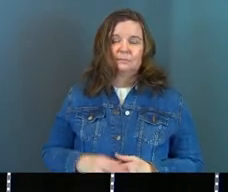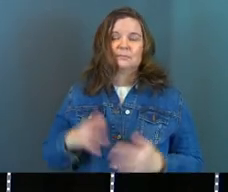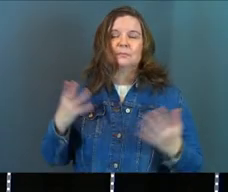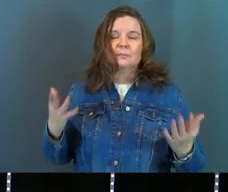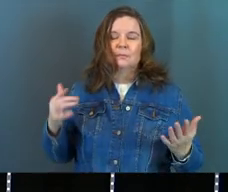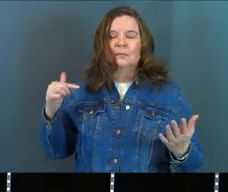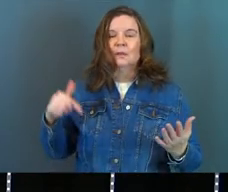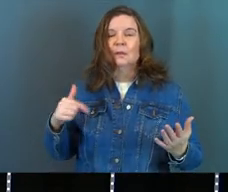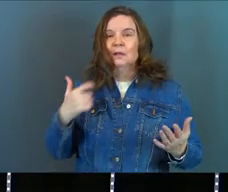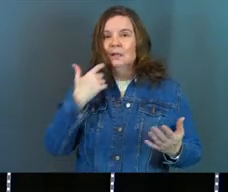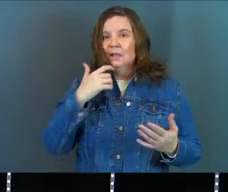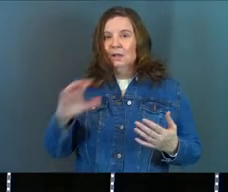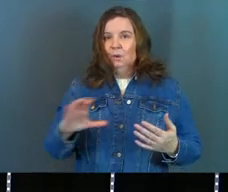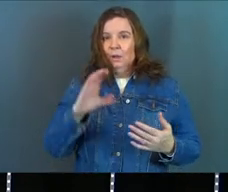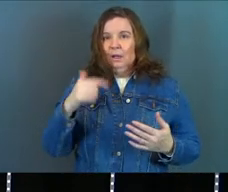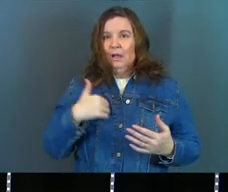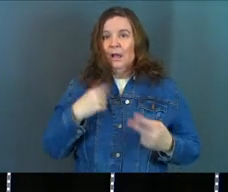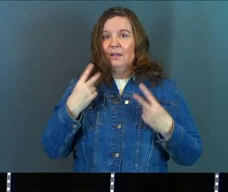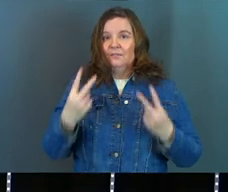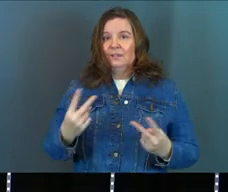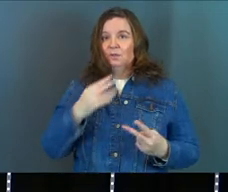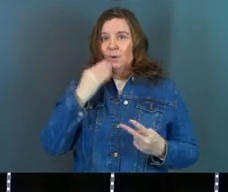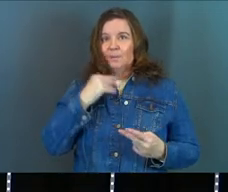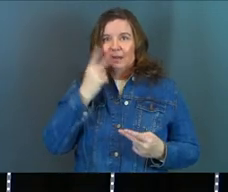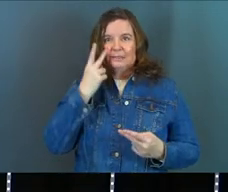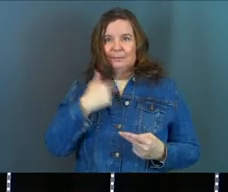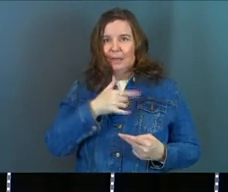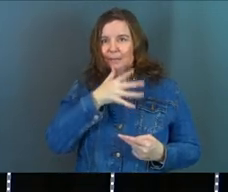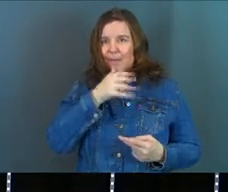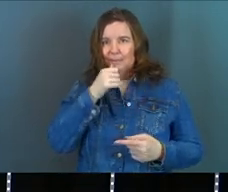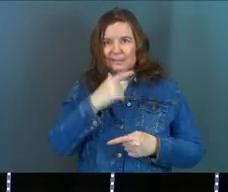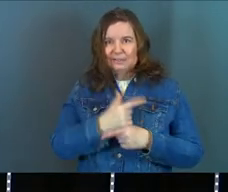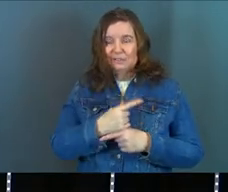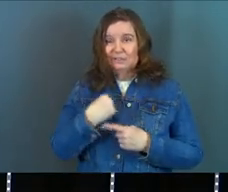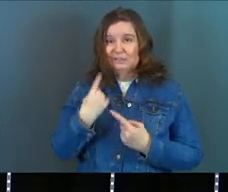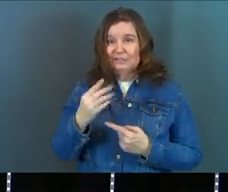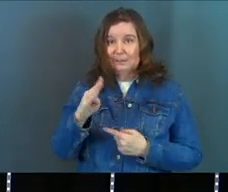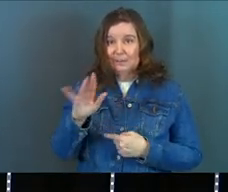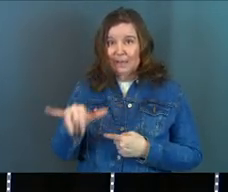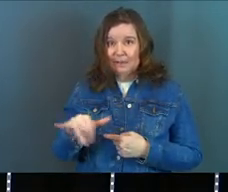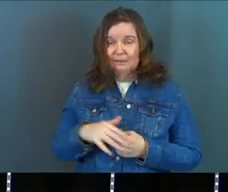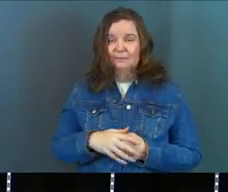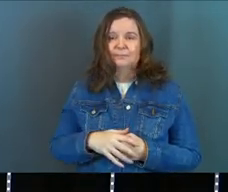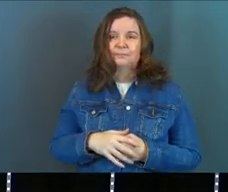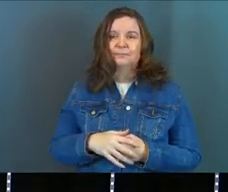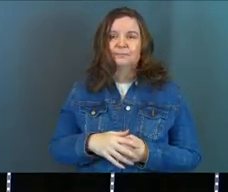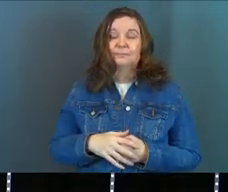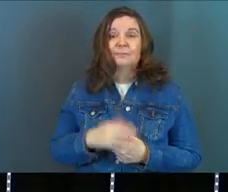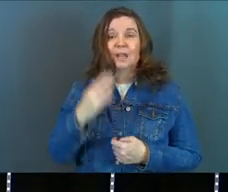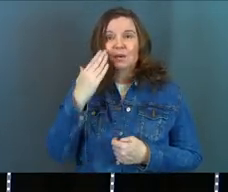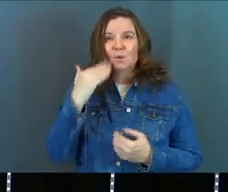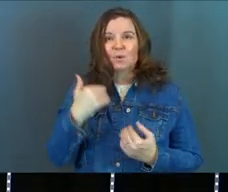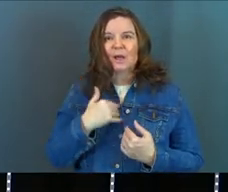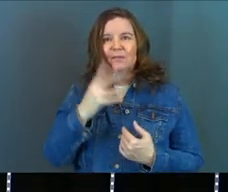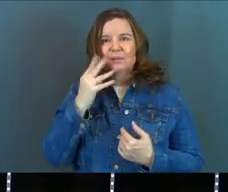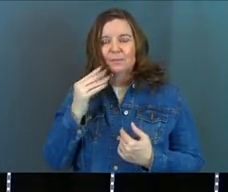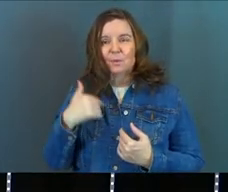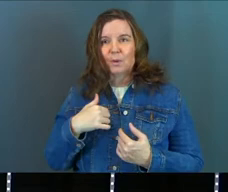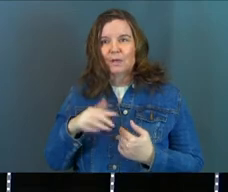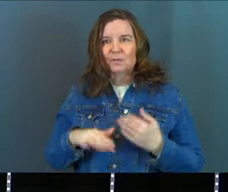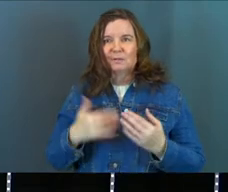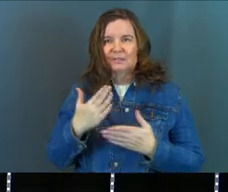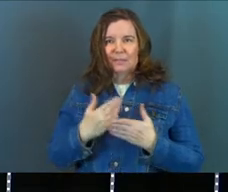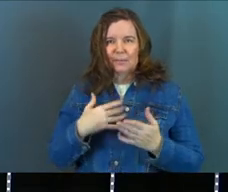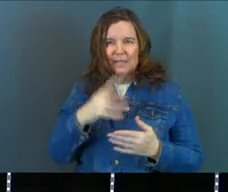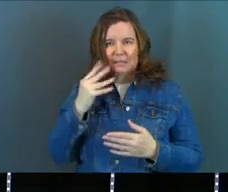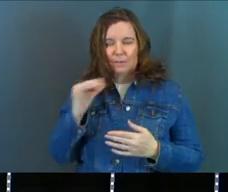So this last Christmas, I visited home, and I hadn't seen my mom and my sisters since May. And you know you have that experience. Maybe some of you